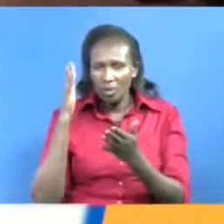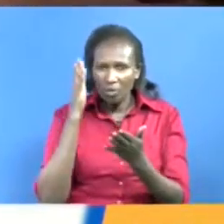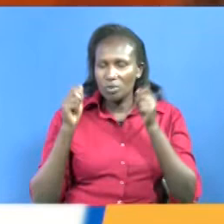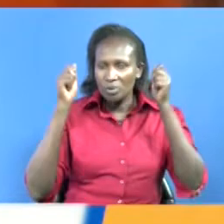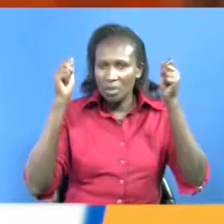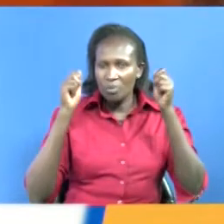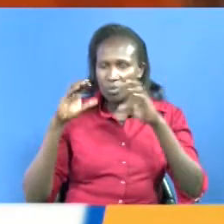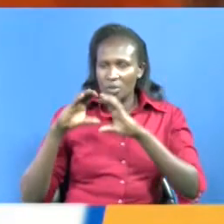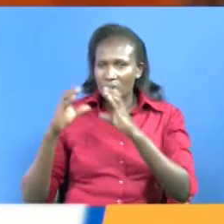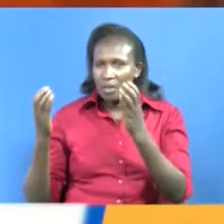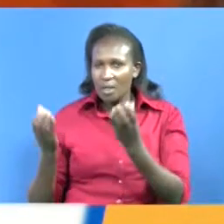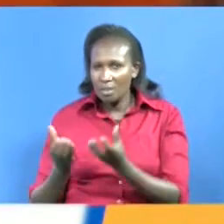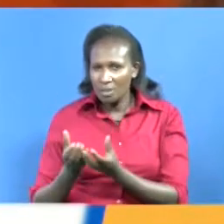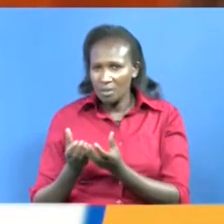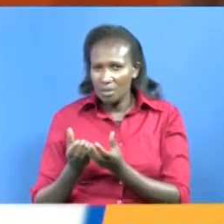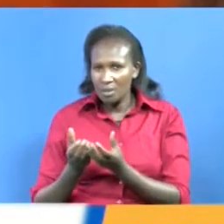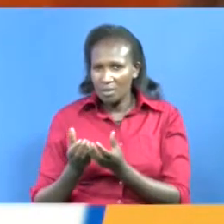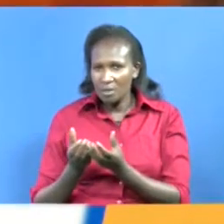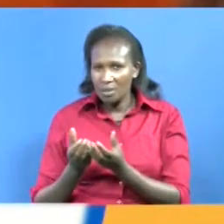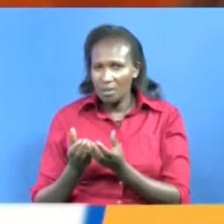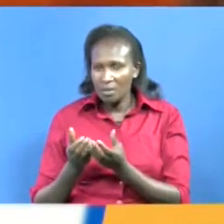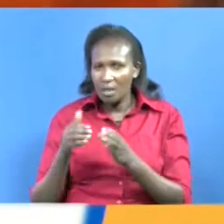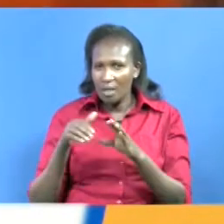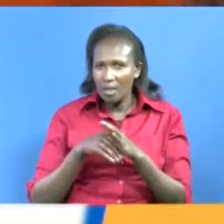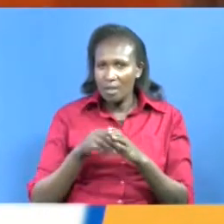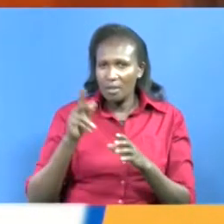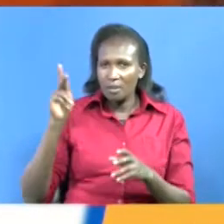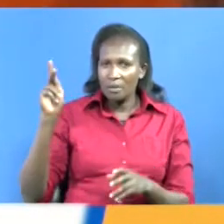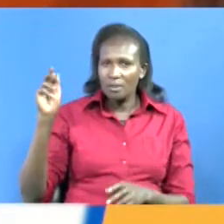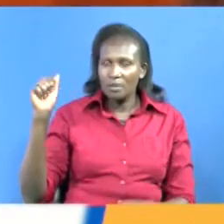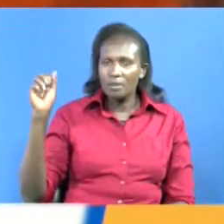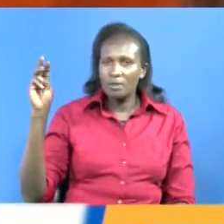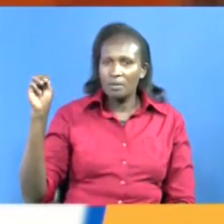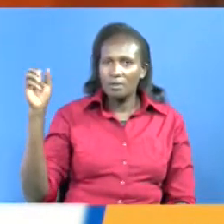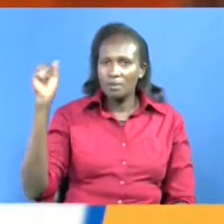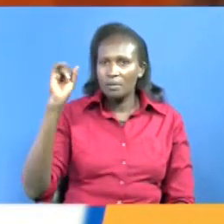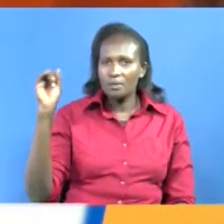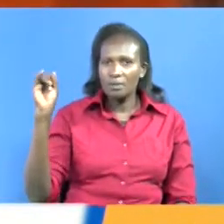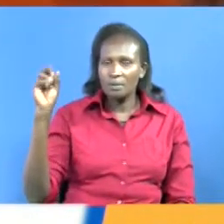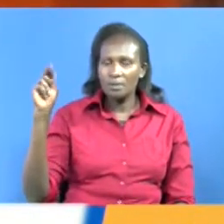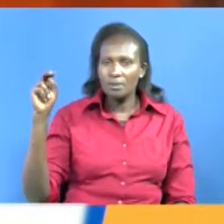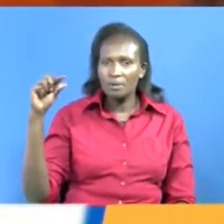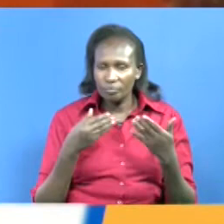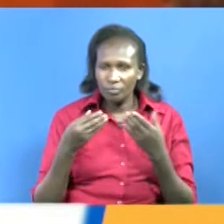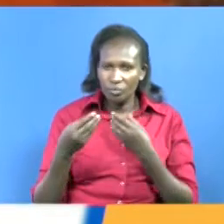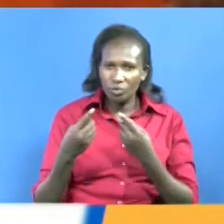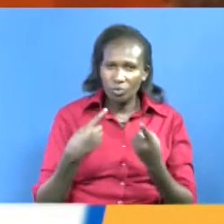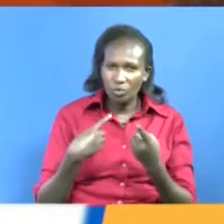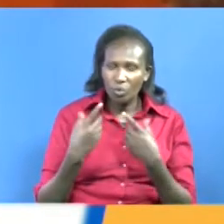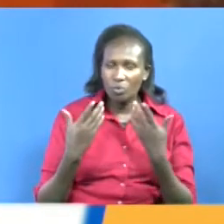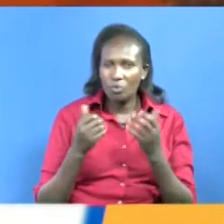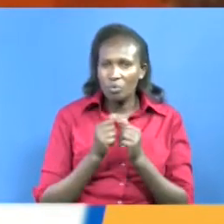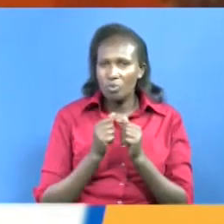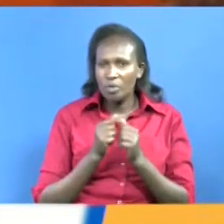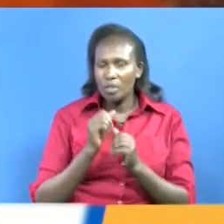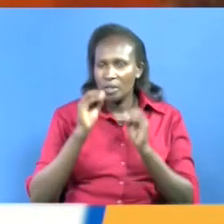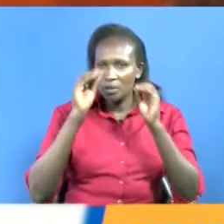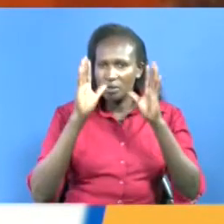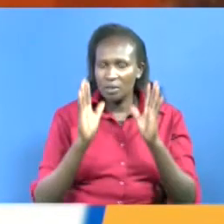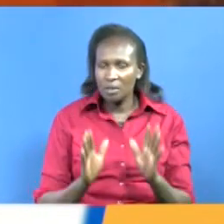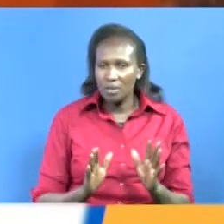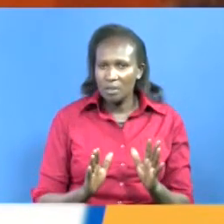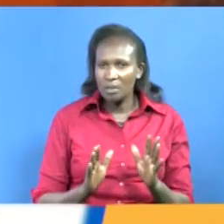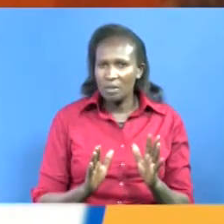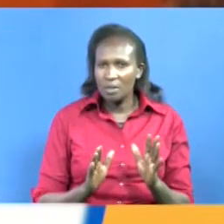na kuzitaka kampuni zilizokuwa zikitoa huduma hiyo ya usalama kuwaondoa walinzi wao mara moja. To address this, the ministry has